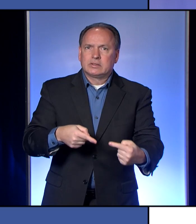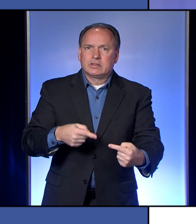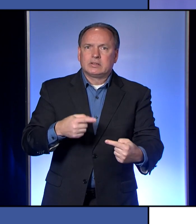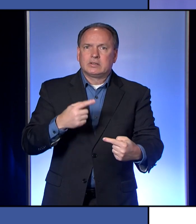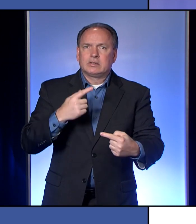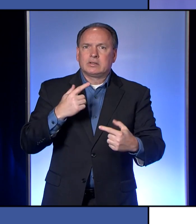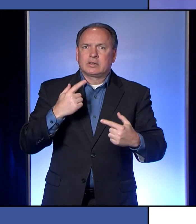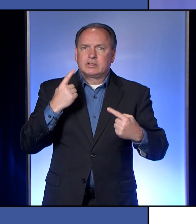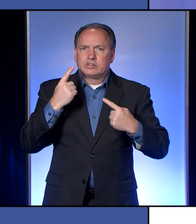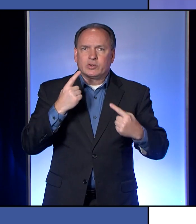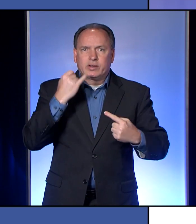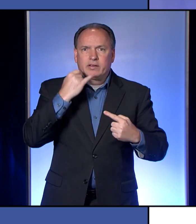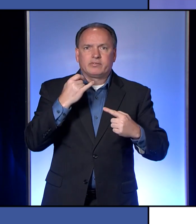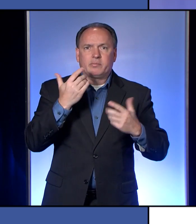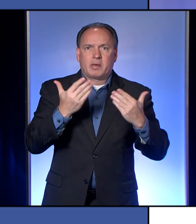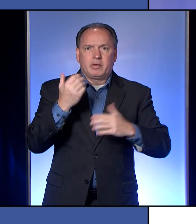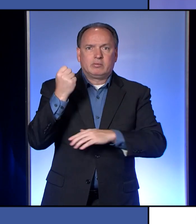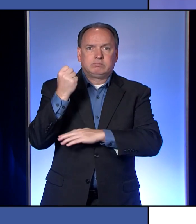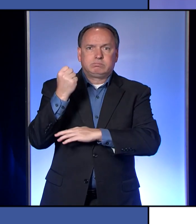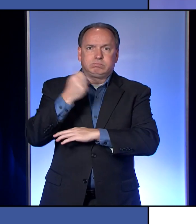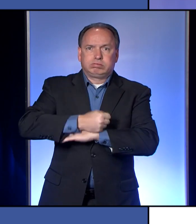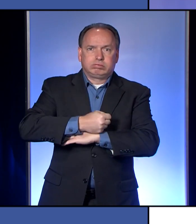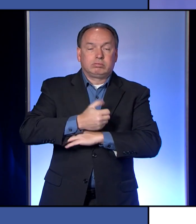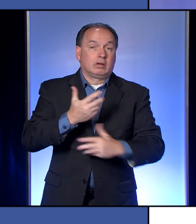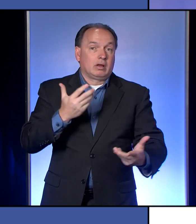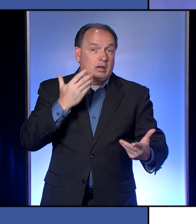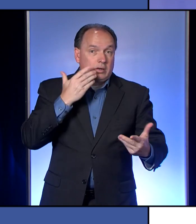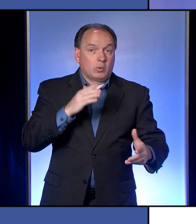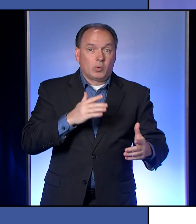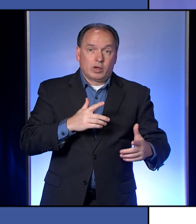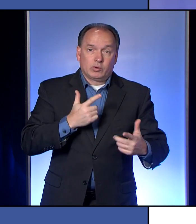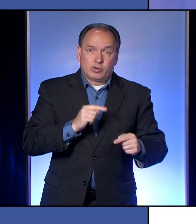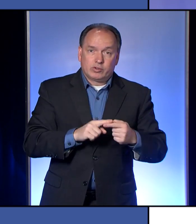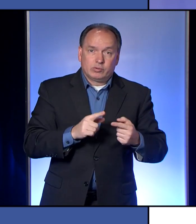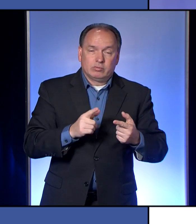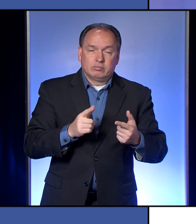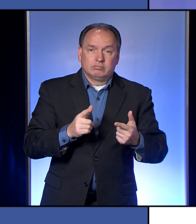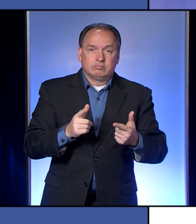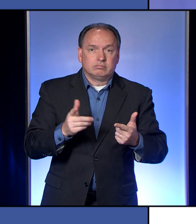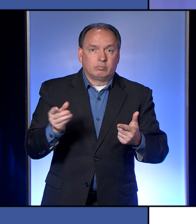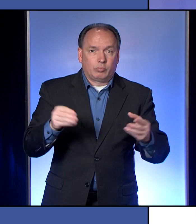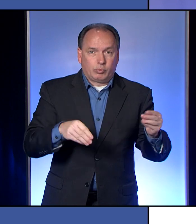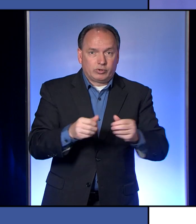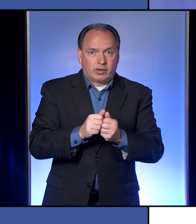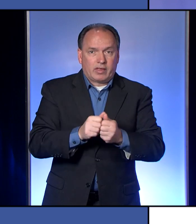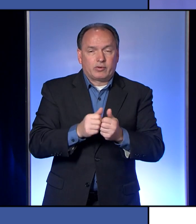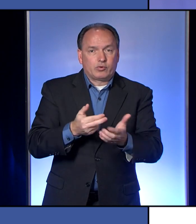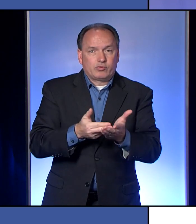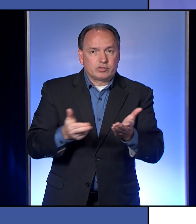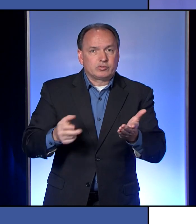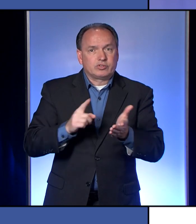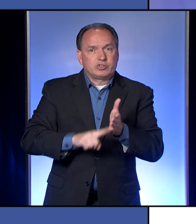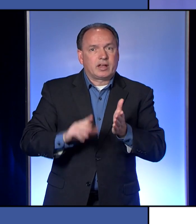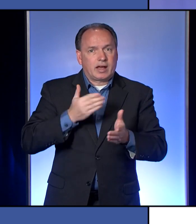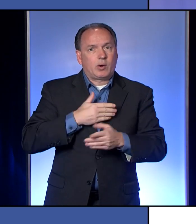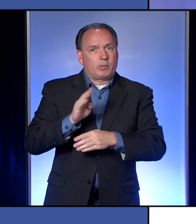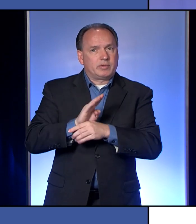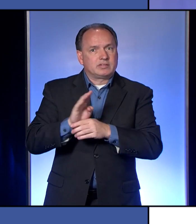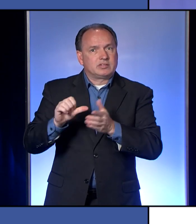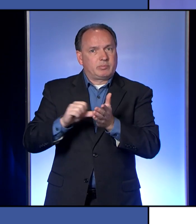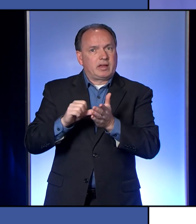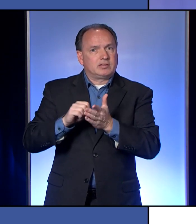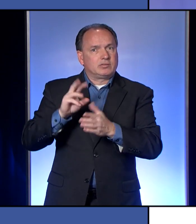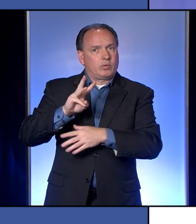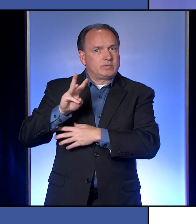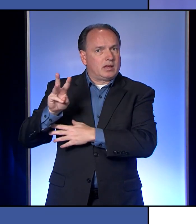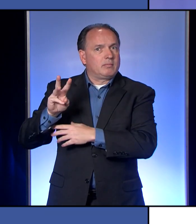And I truly feel for them. We've tried to put together resources, certainly check our business page, but I would